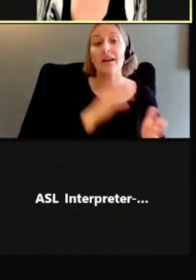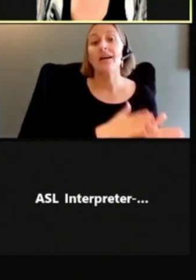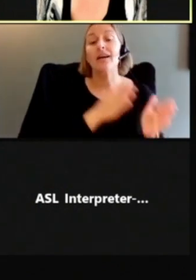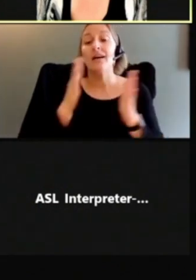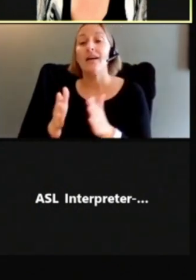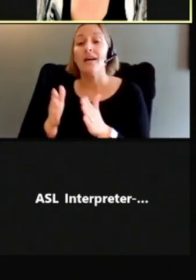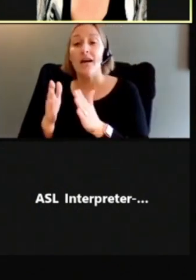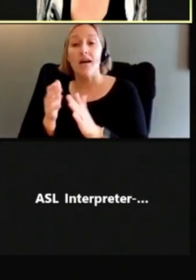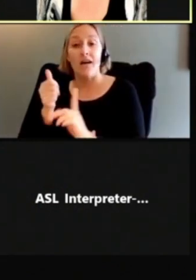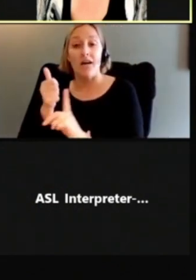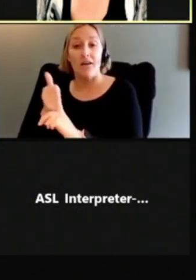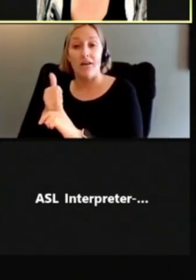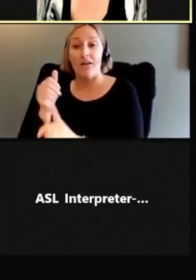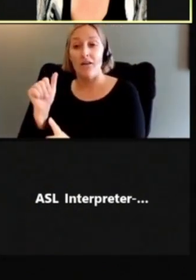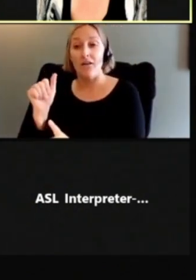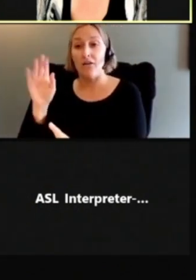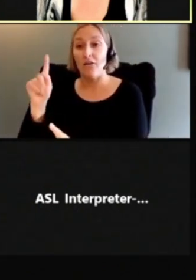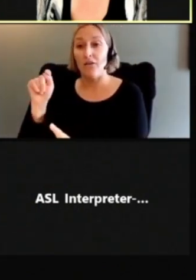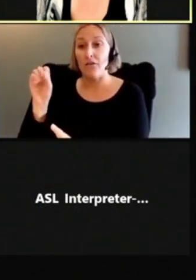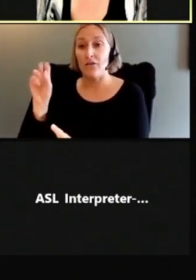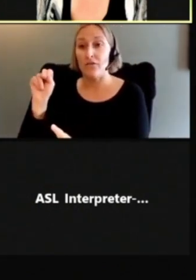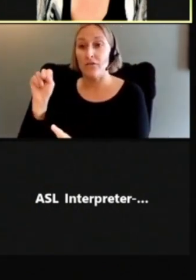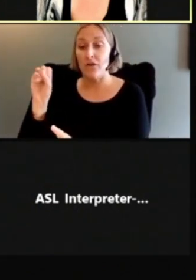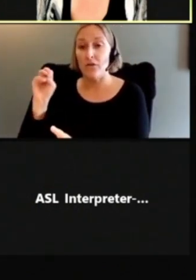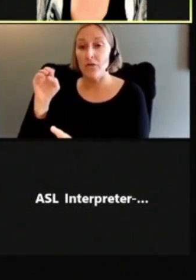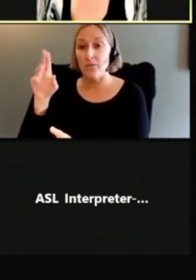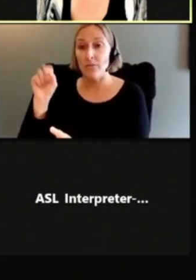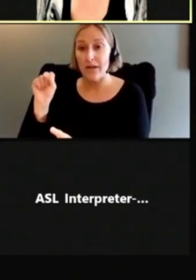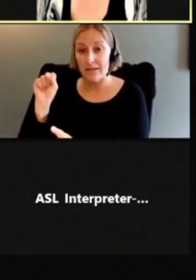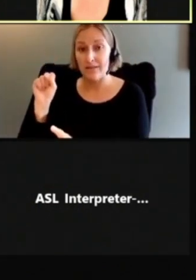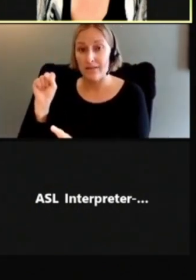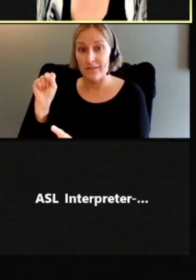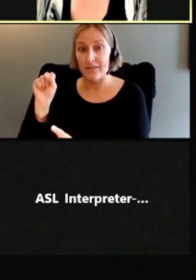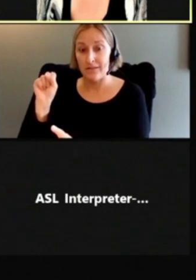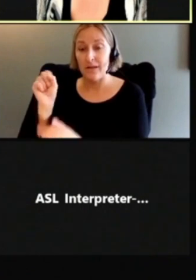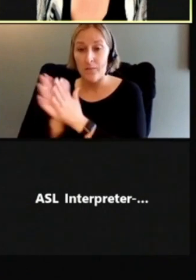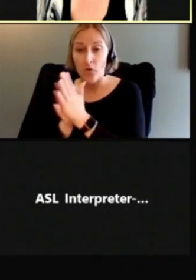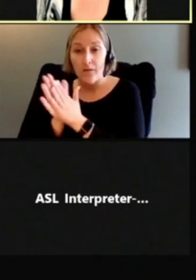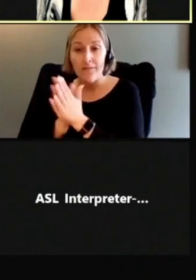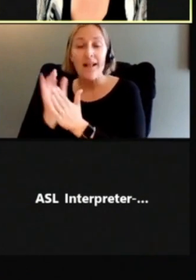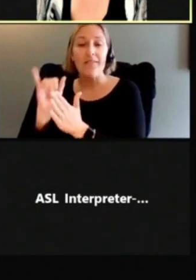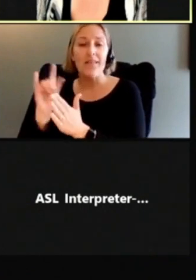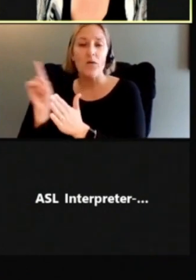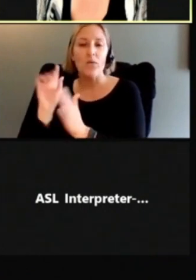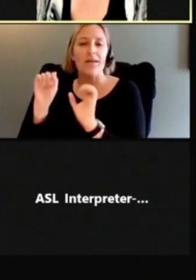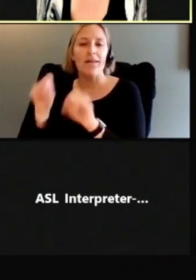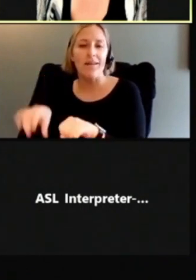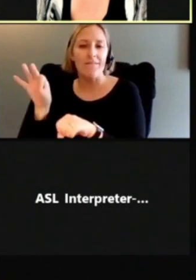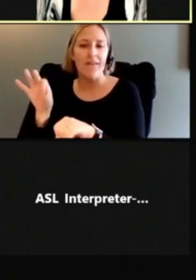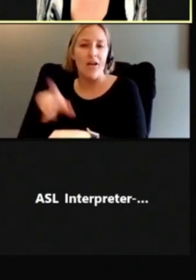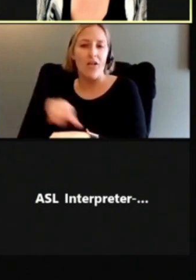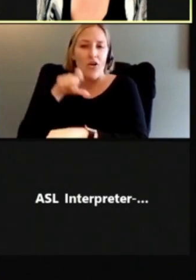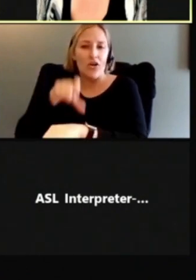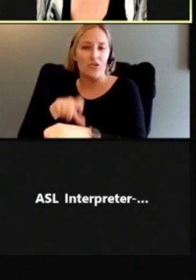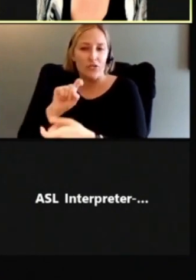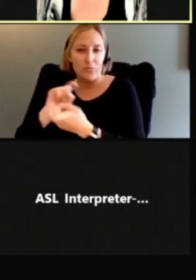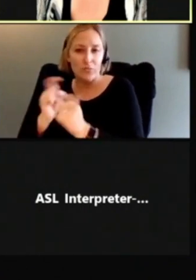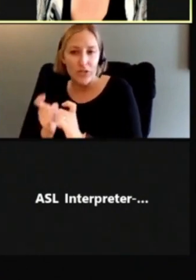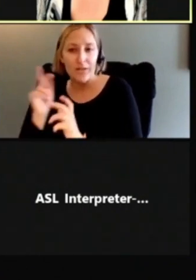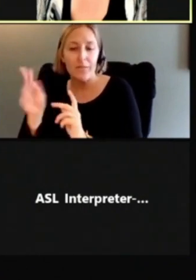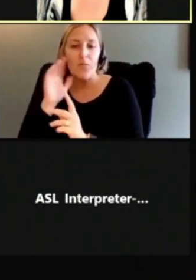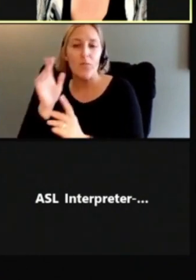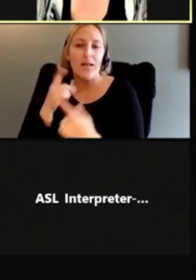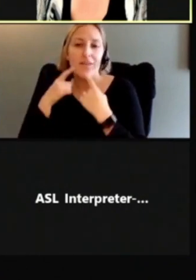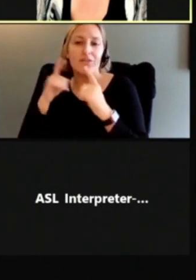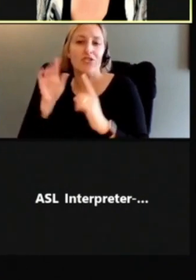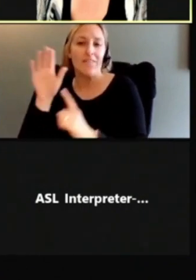motivation, this is where long-term change happens, and this is where people reach goals. So you're probably asking yourself, what does this